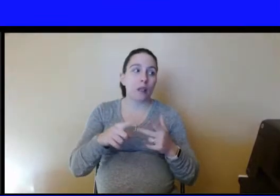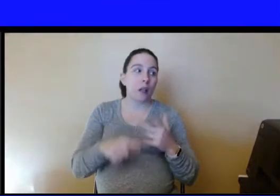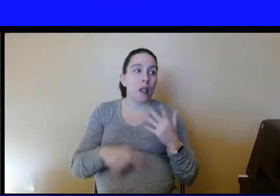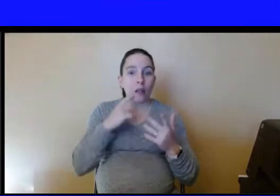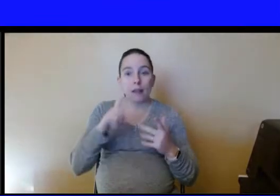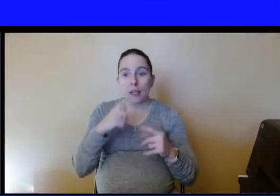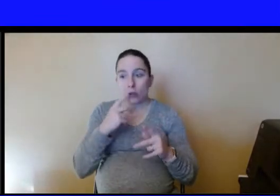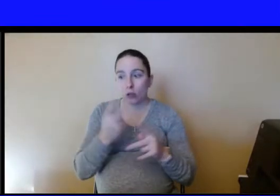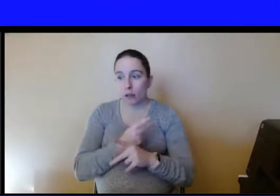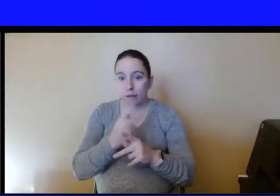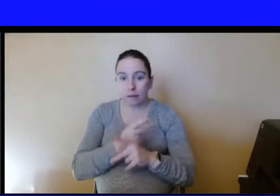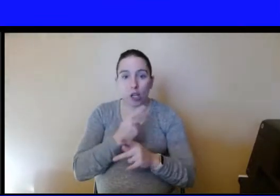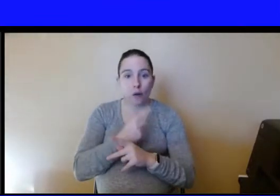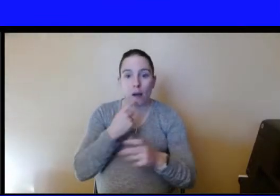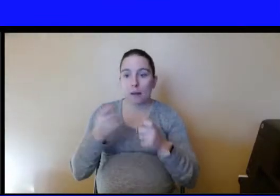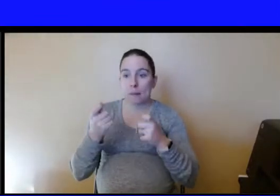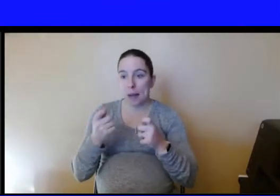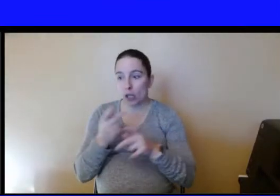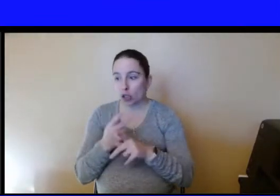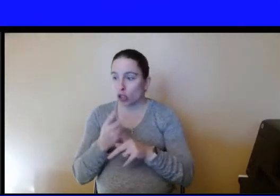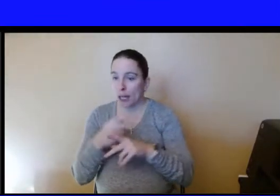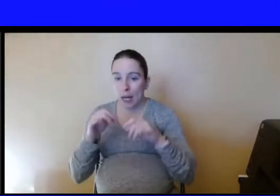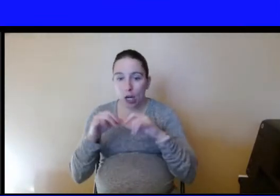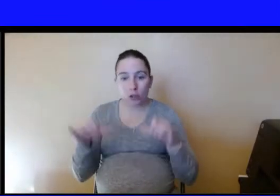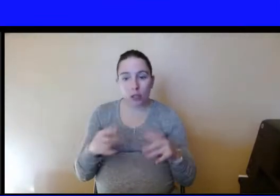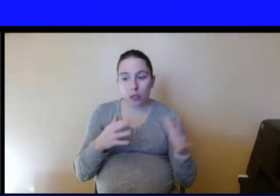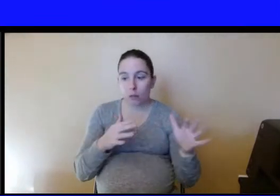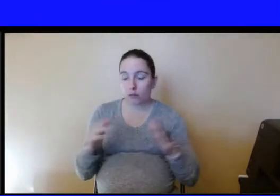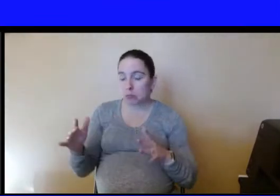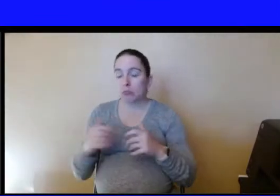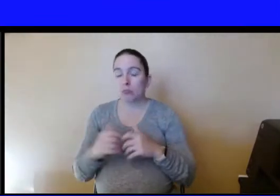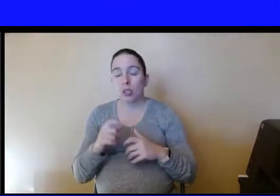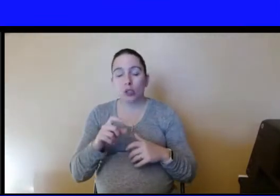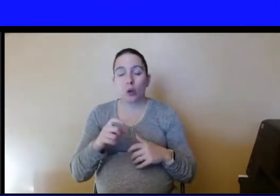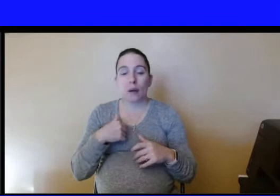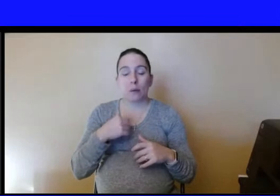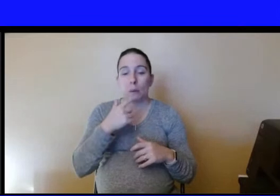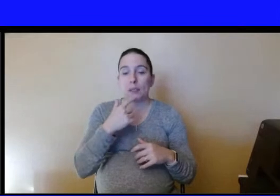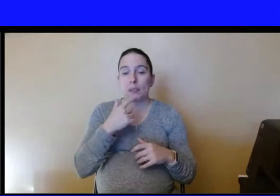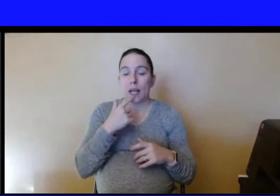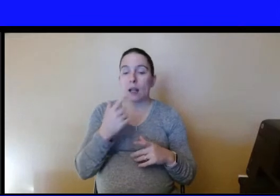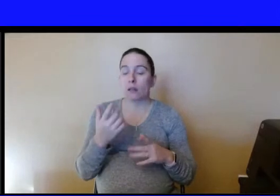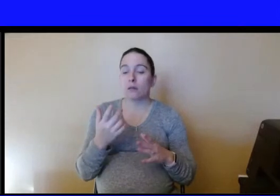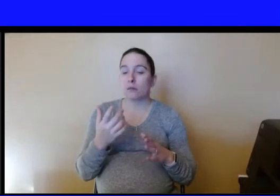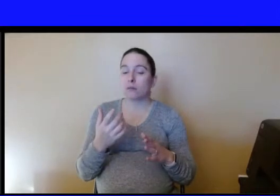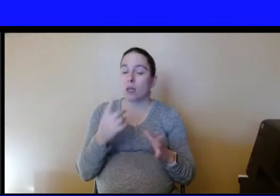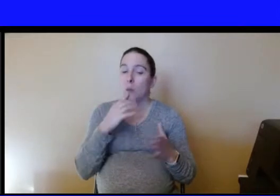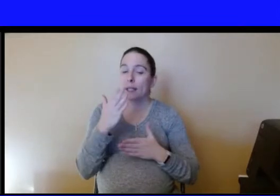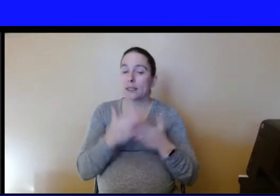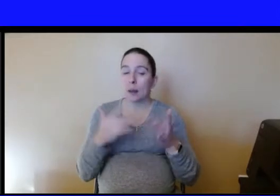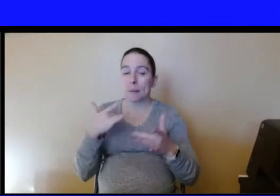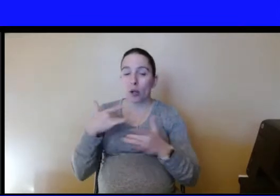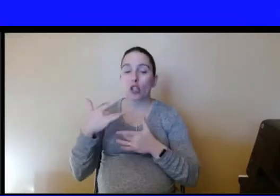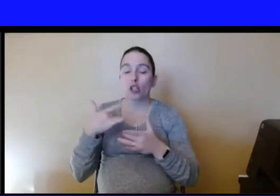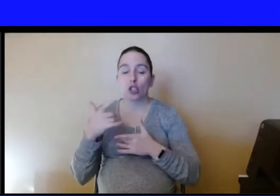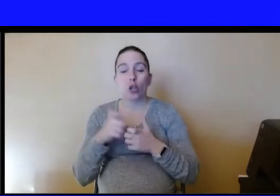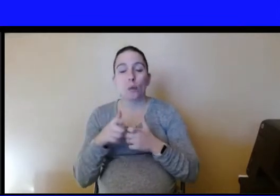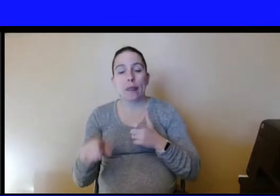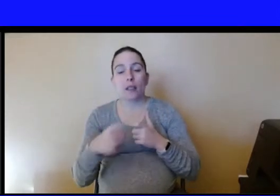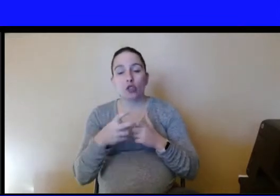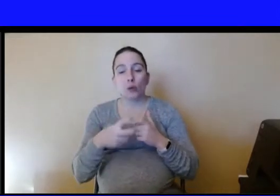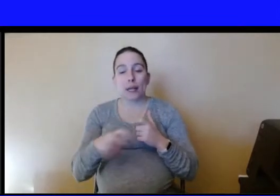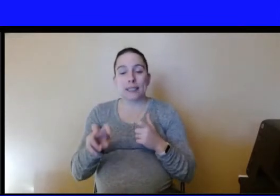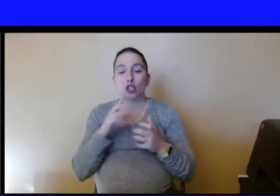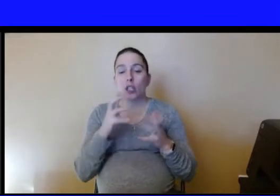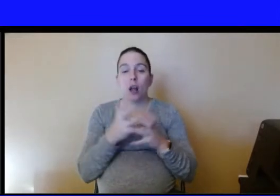with the agencies, and the transition went smoothly. We're obviously very proud of the